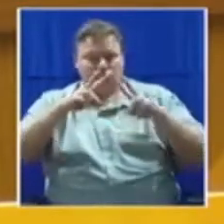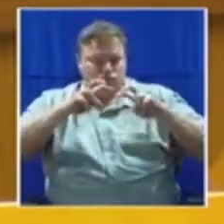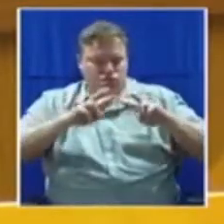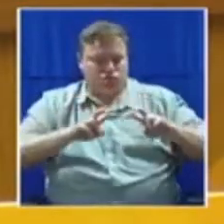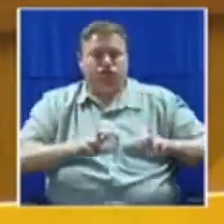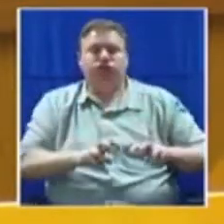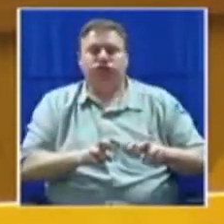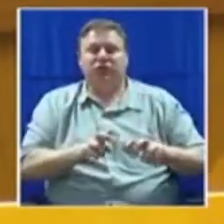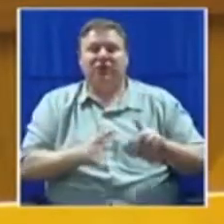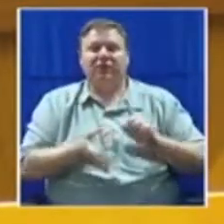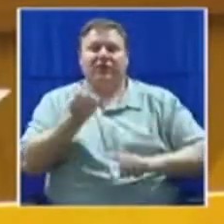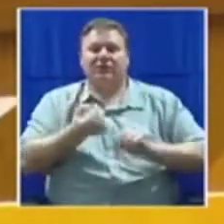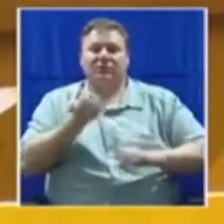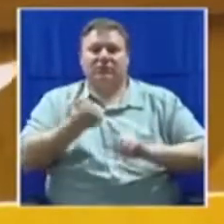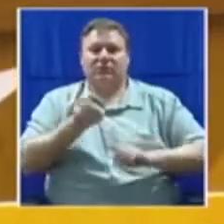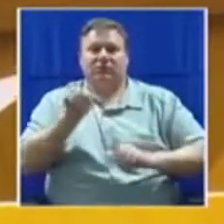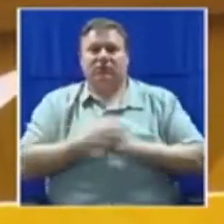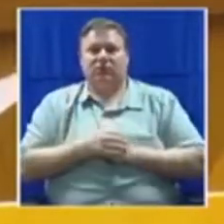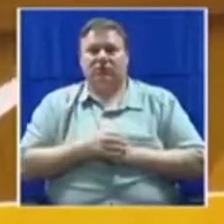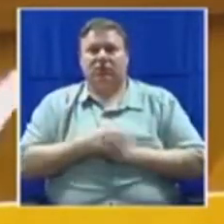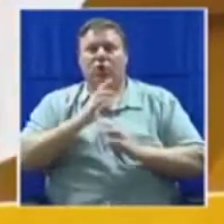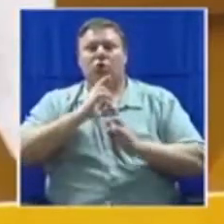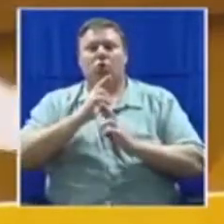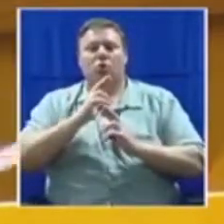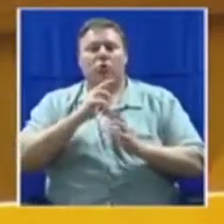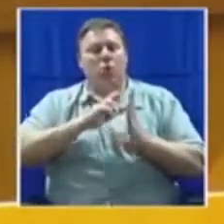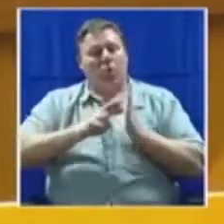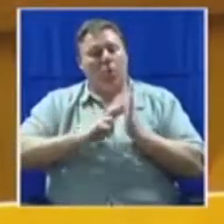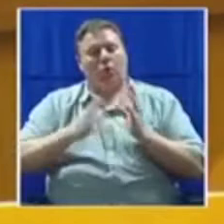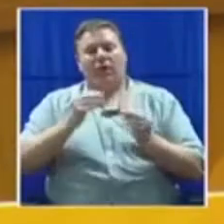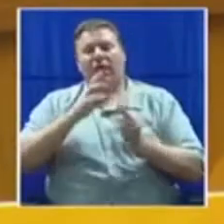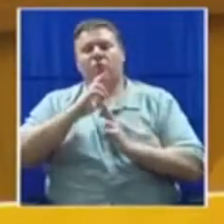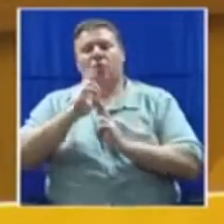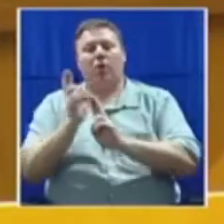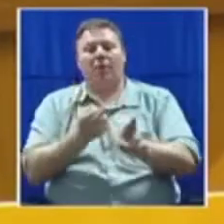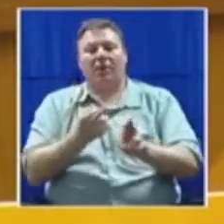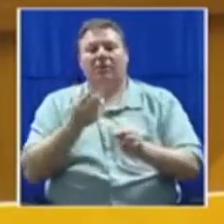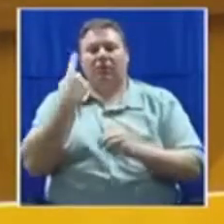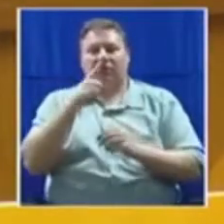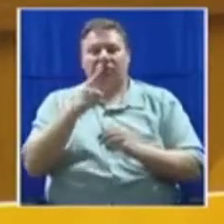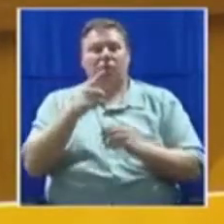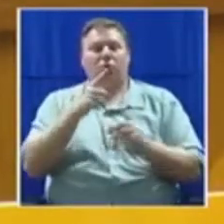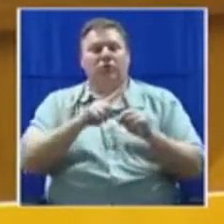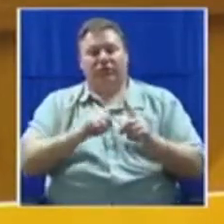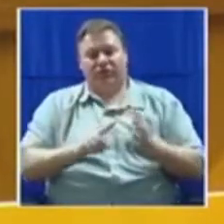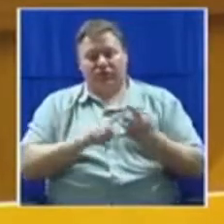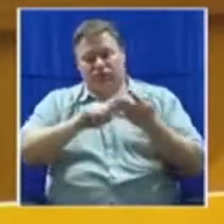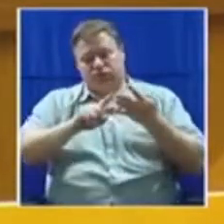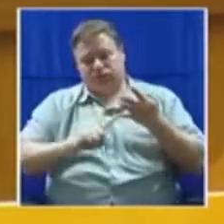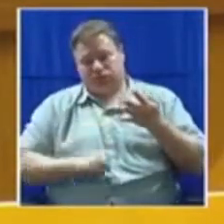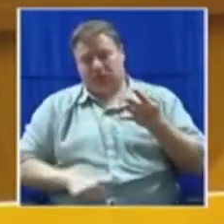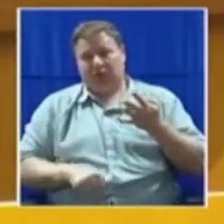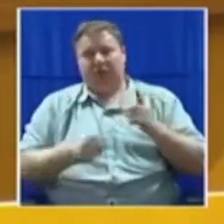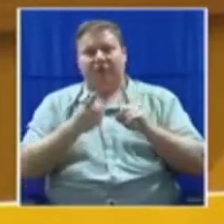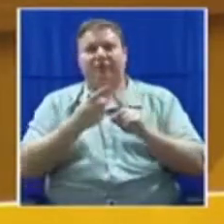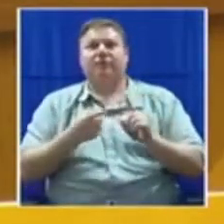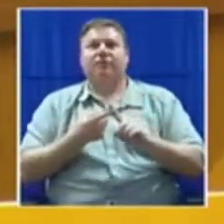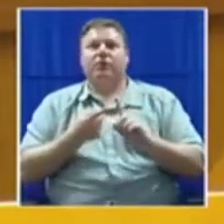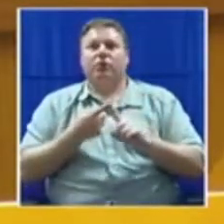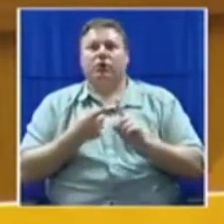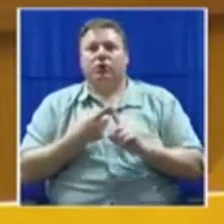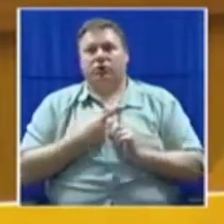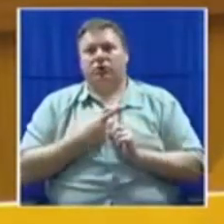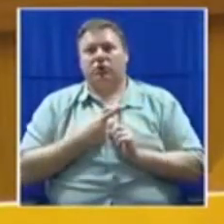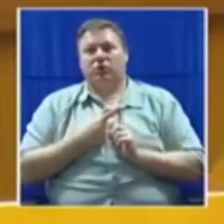findings, report on and make recommendations concerning the following. 1, the nature